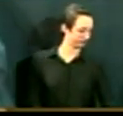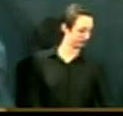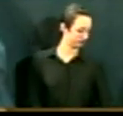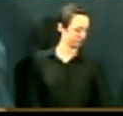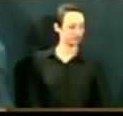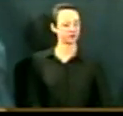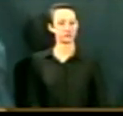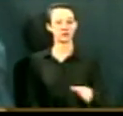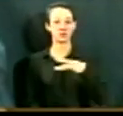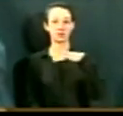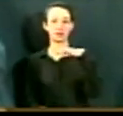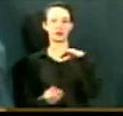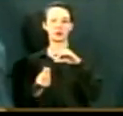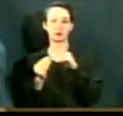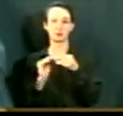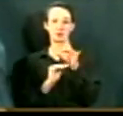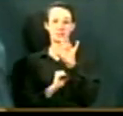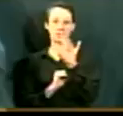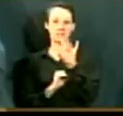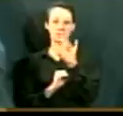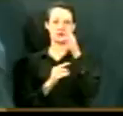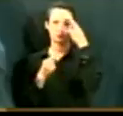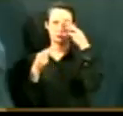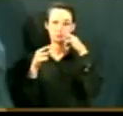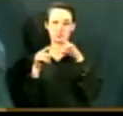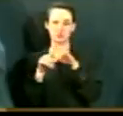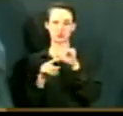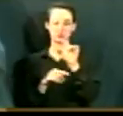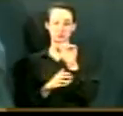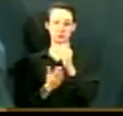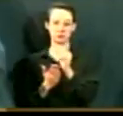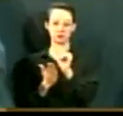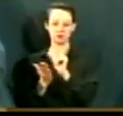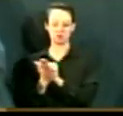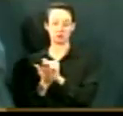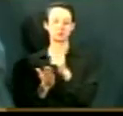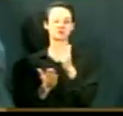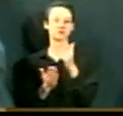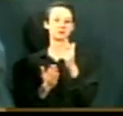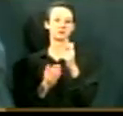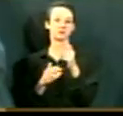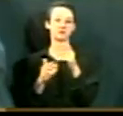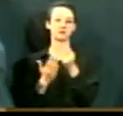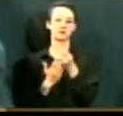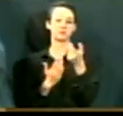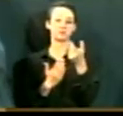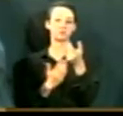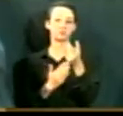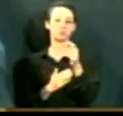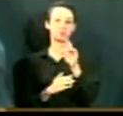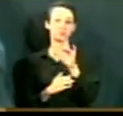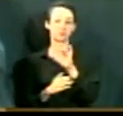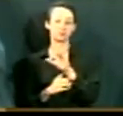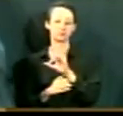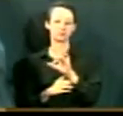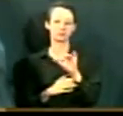agenda with the removal of item 8D1, which has been deferred to the Policy Review Committee.